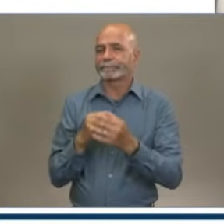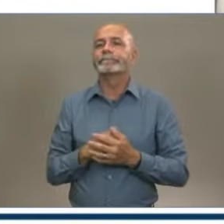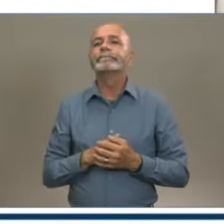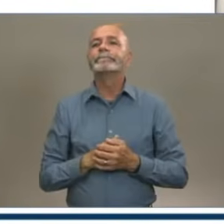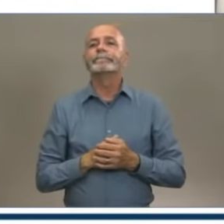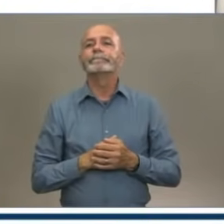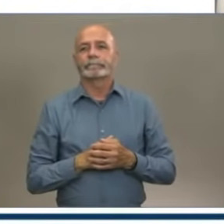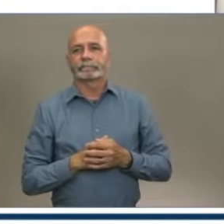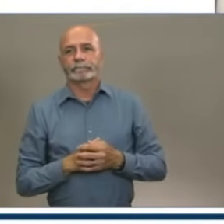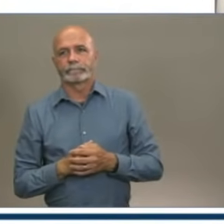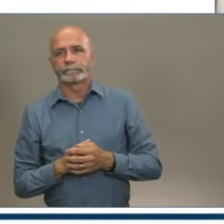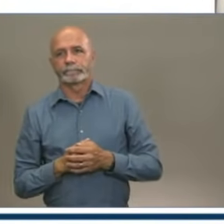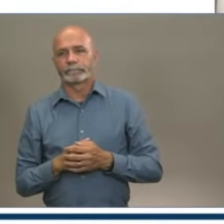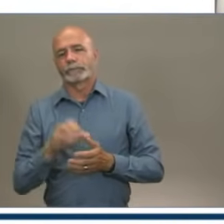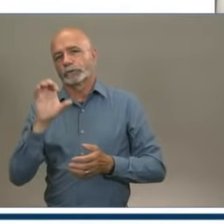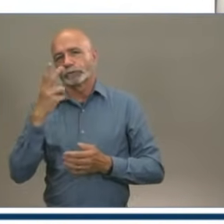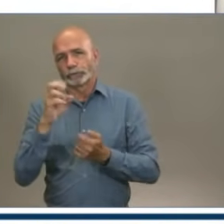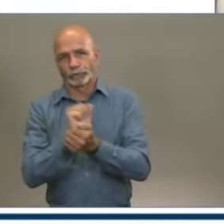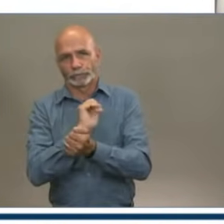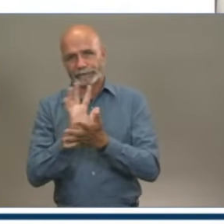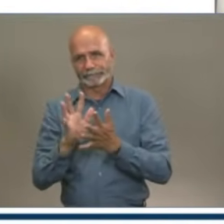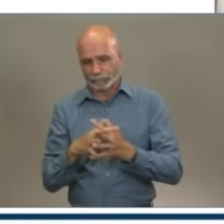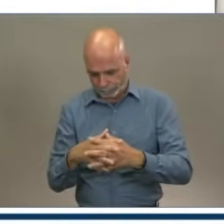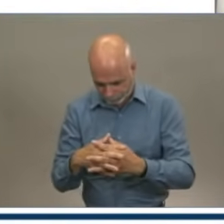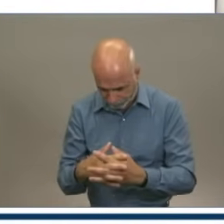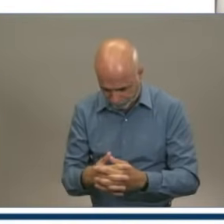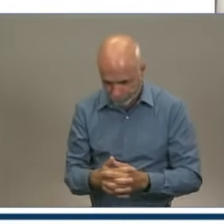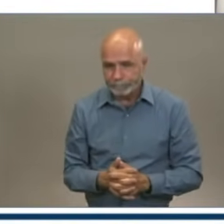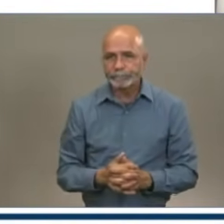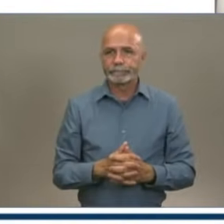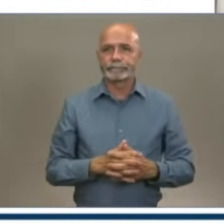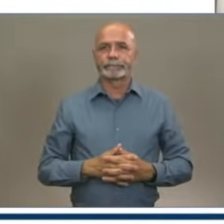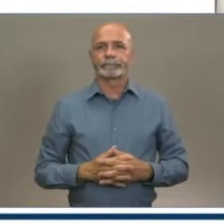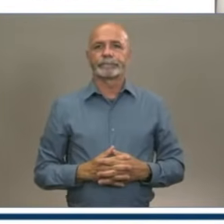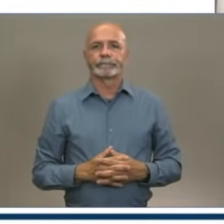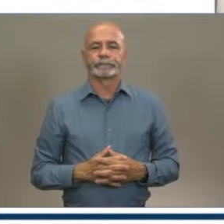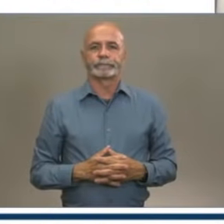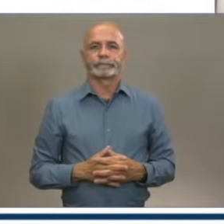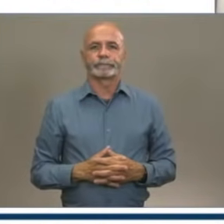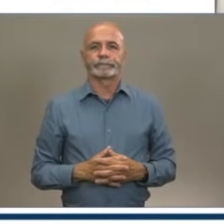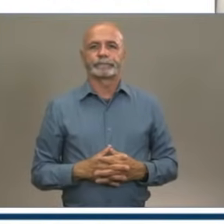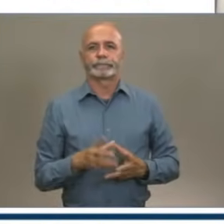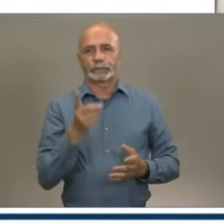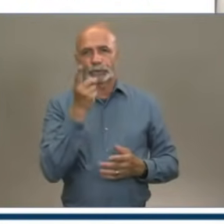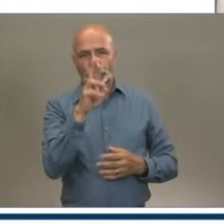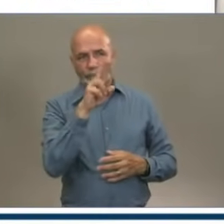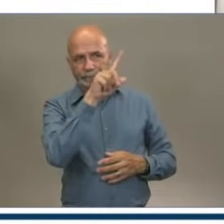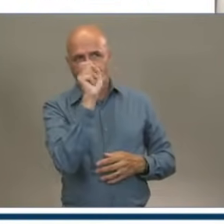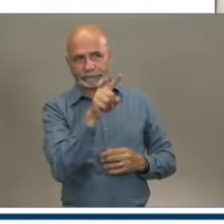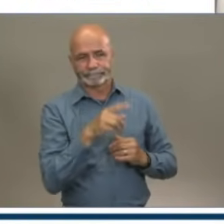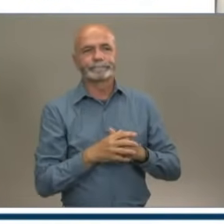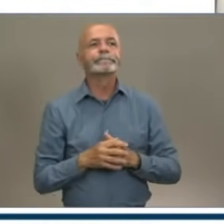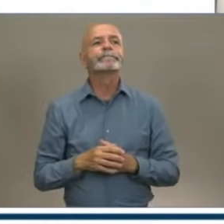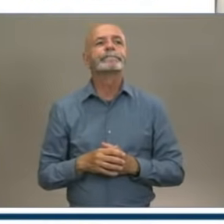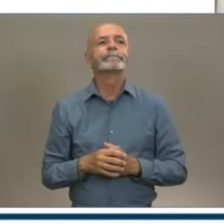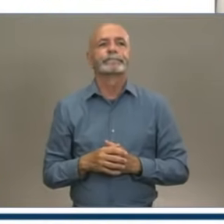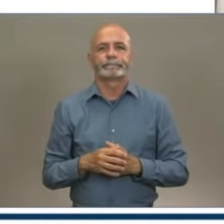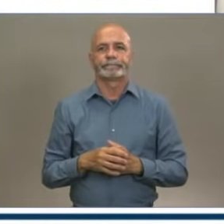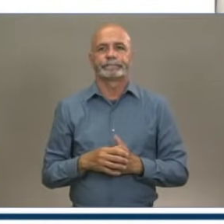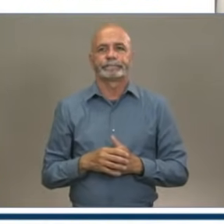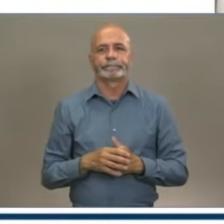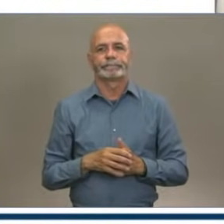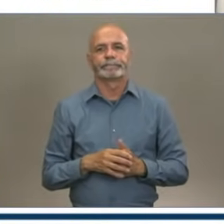from the Chronicle Herald. Go ahead, John. Thank you. This is for Dr. Strang. When you look at the booking site,